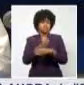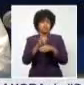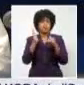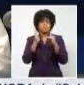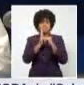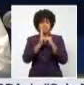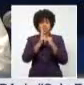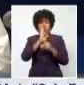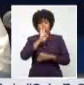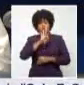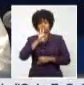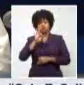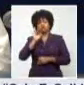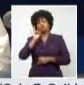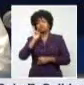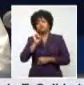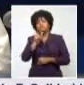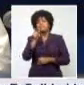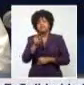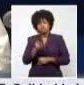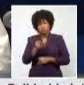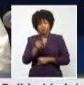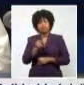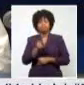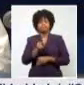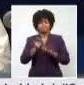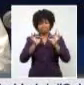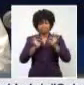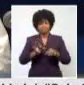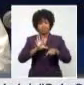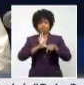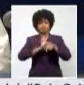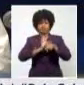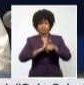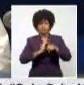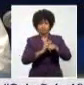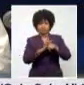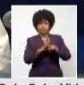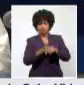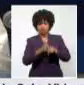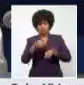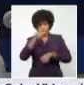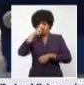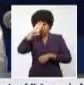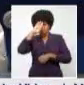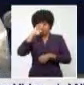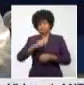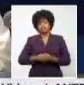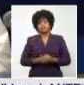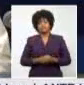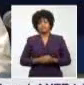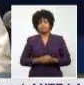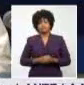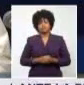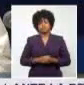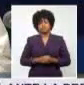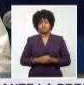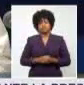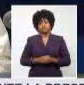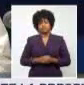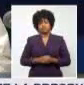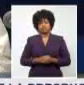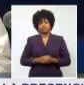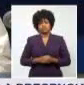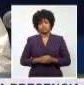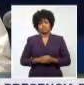1,887 people diagnosed with COVID-19 or presence of SARS-CoV-2. And we